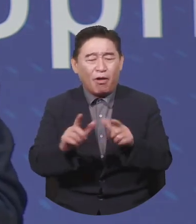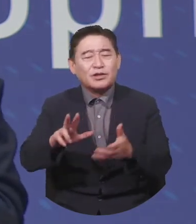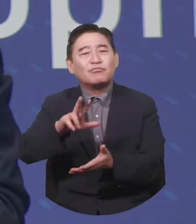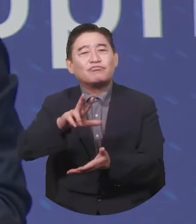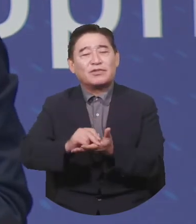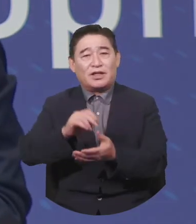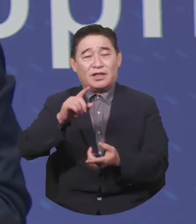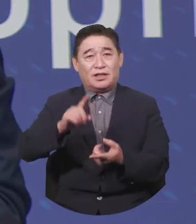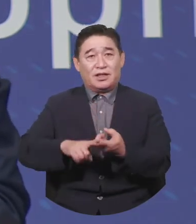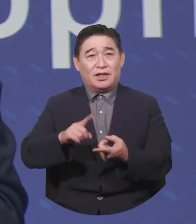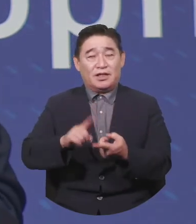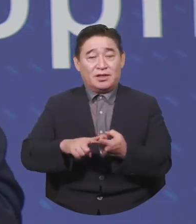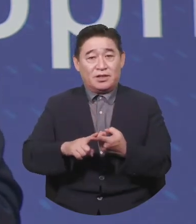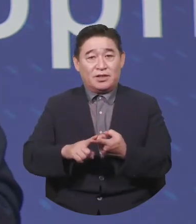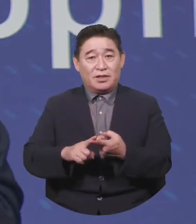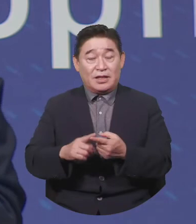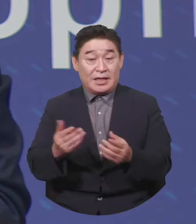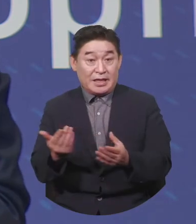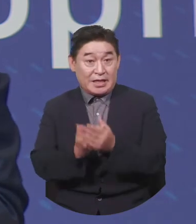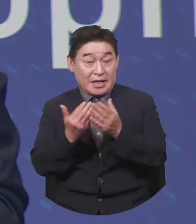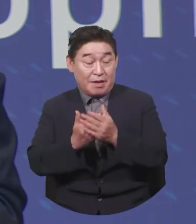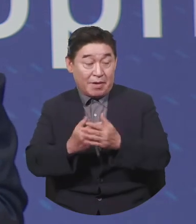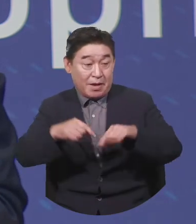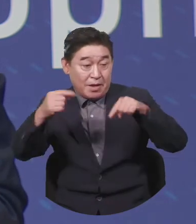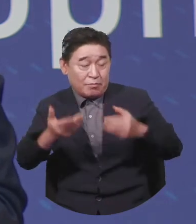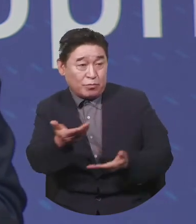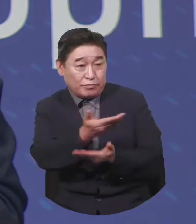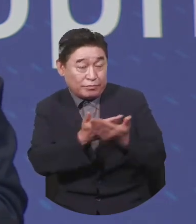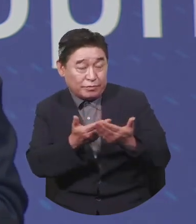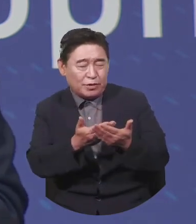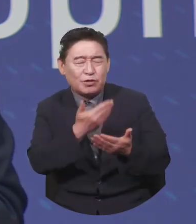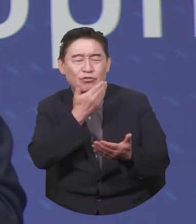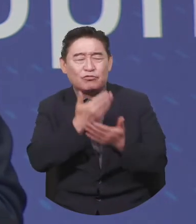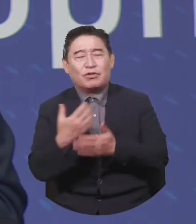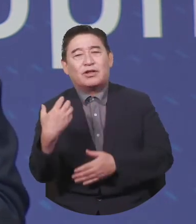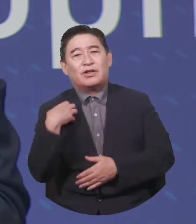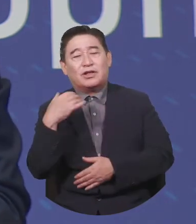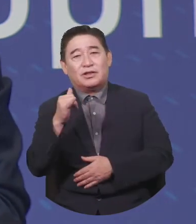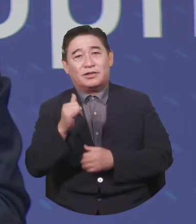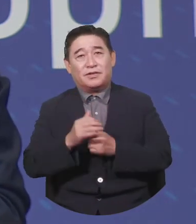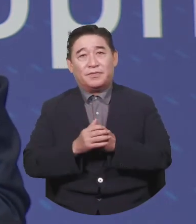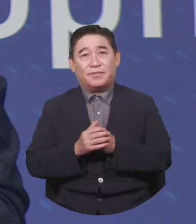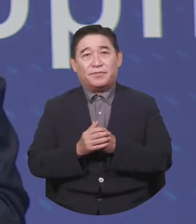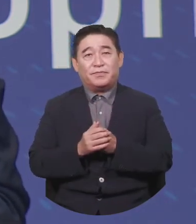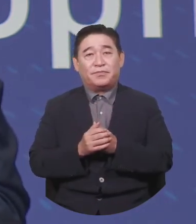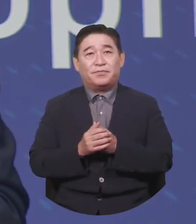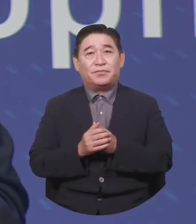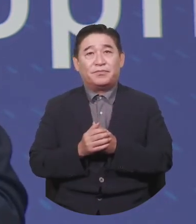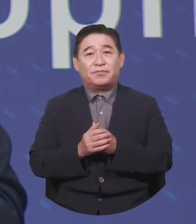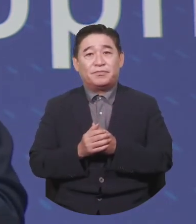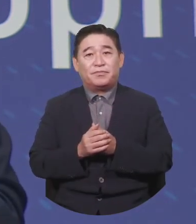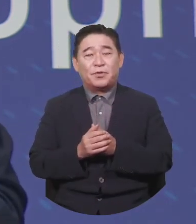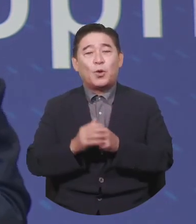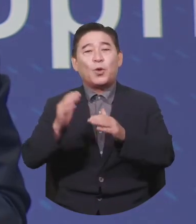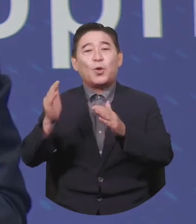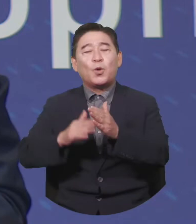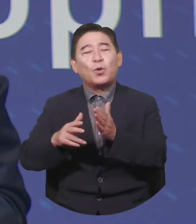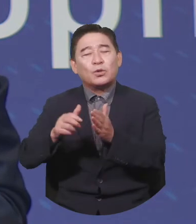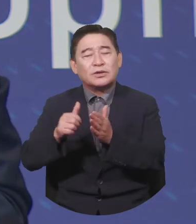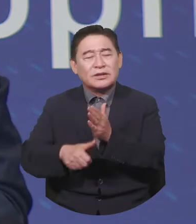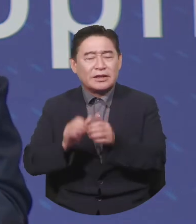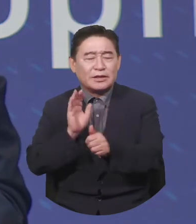very important role for the provision of global public goods. And all those topics like climate change, how to deal